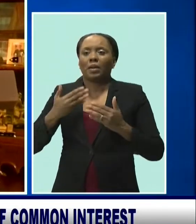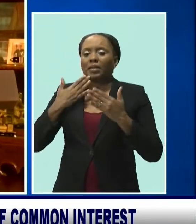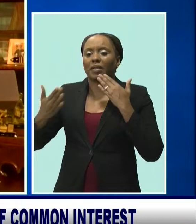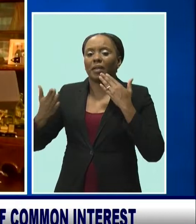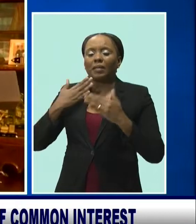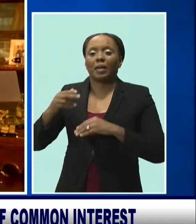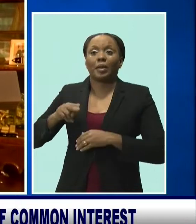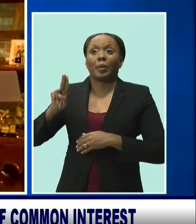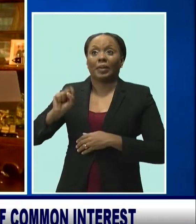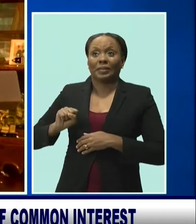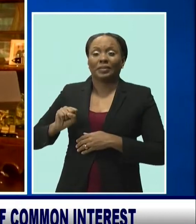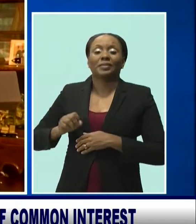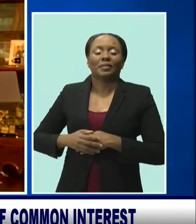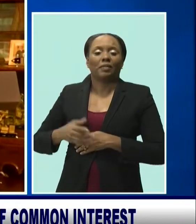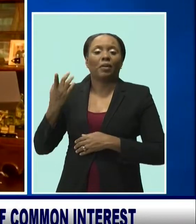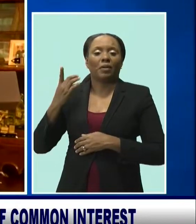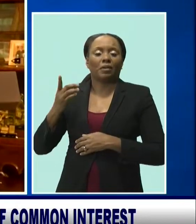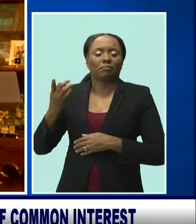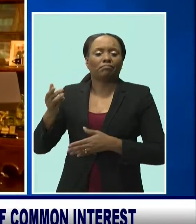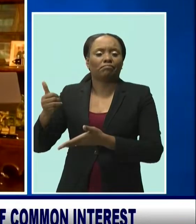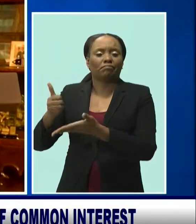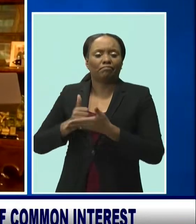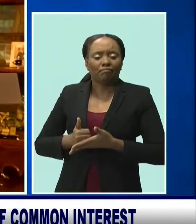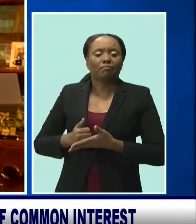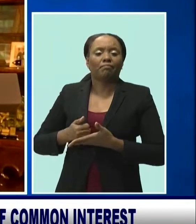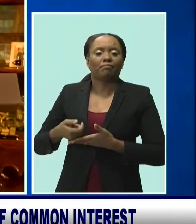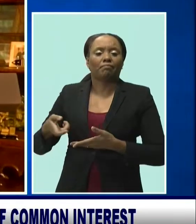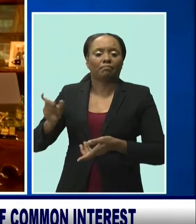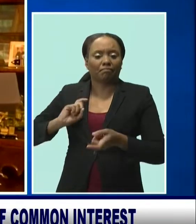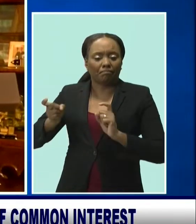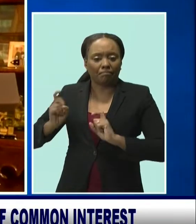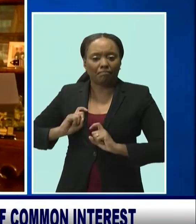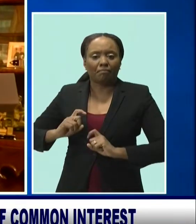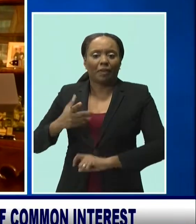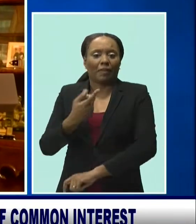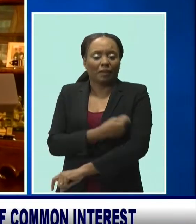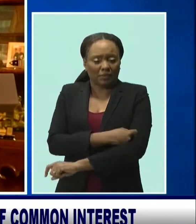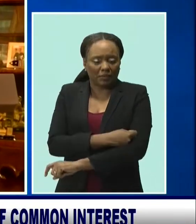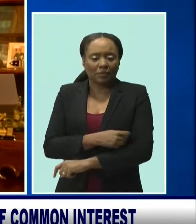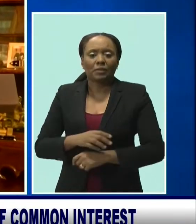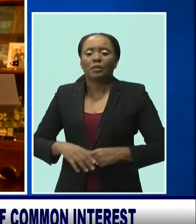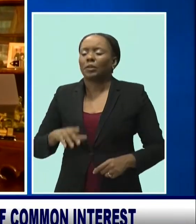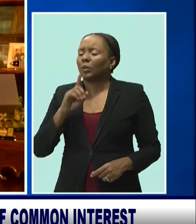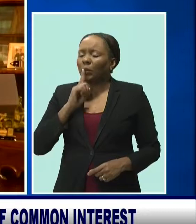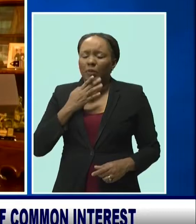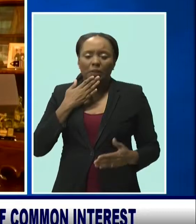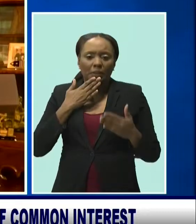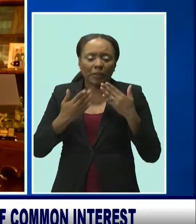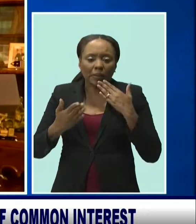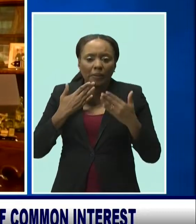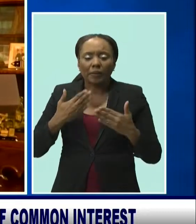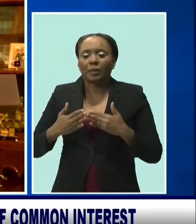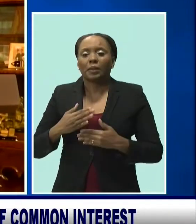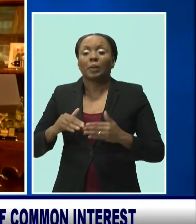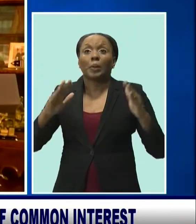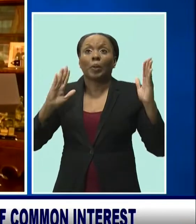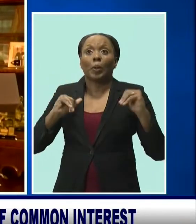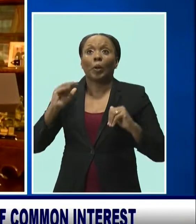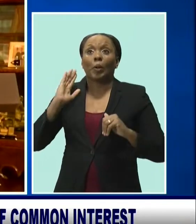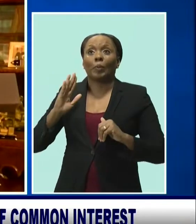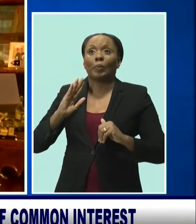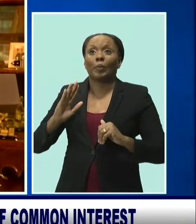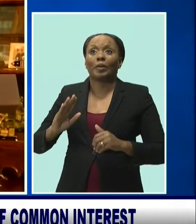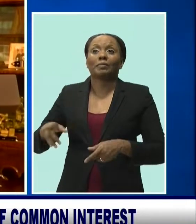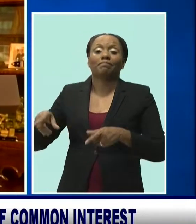America with respect to the vaccines. They were timely. I'm hopeful we will receive the others